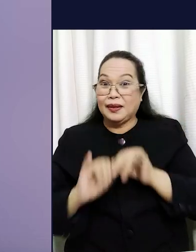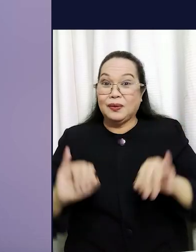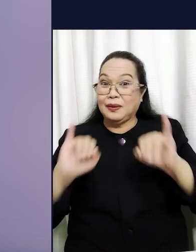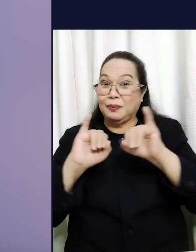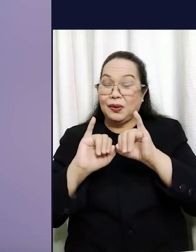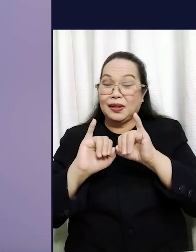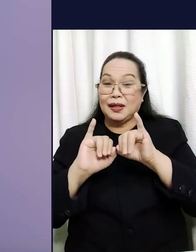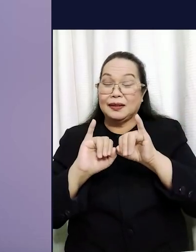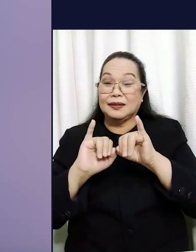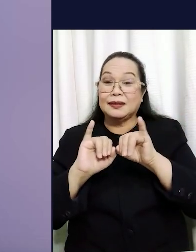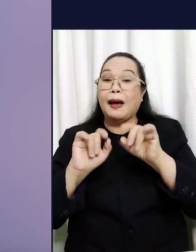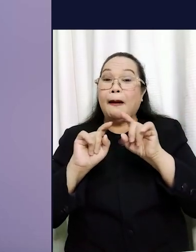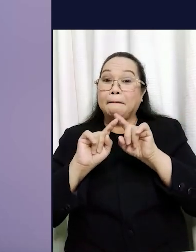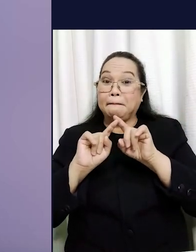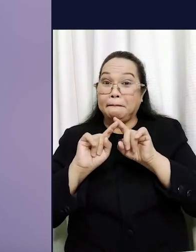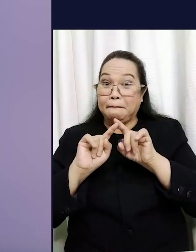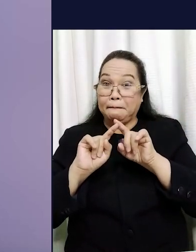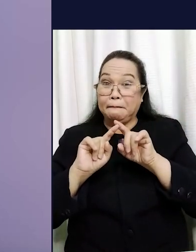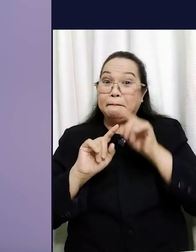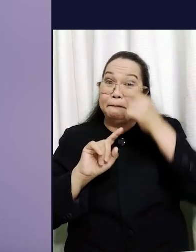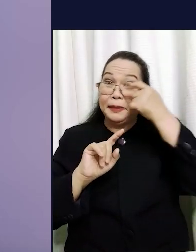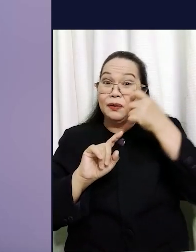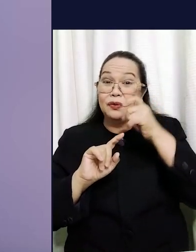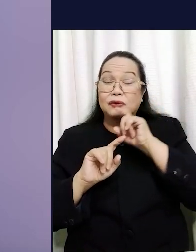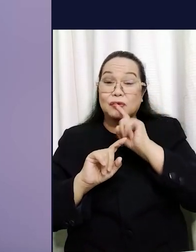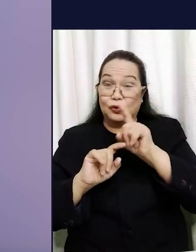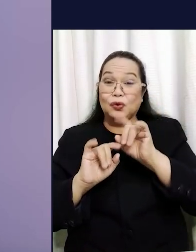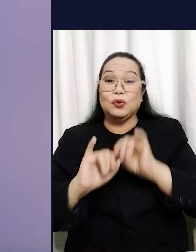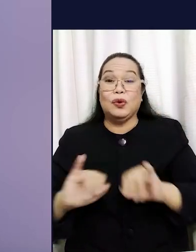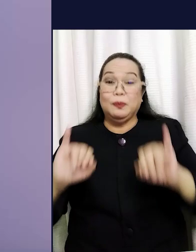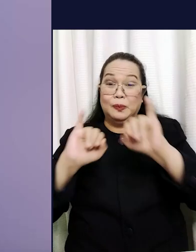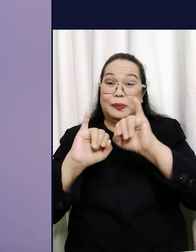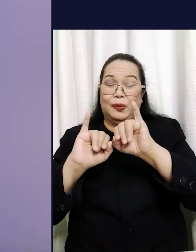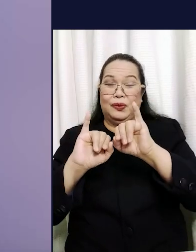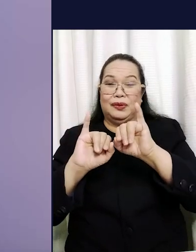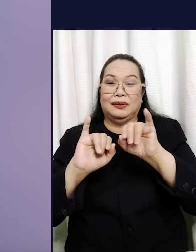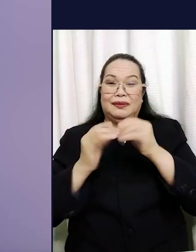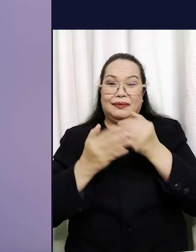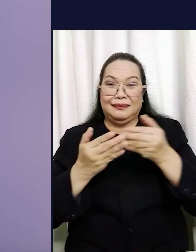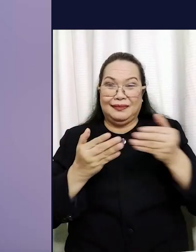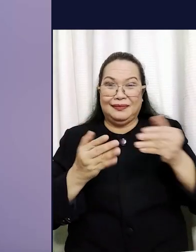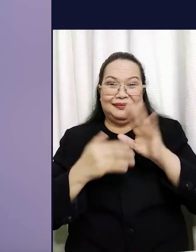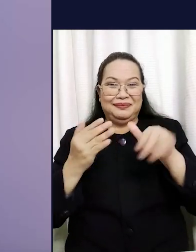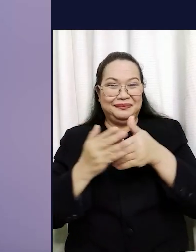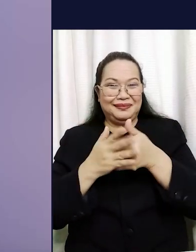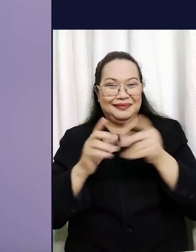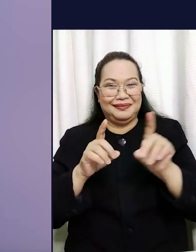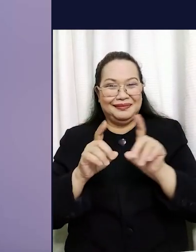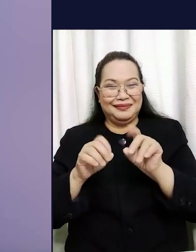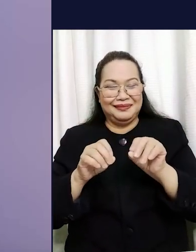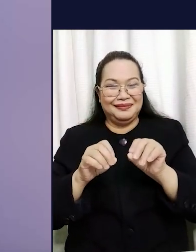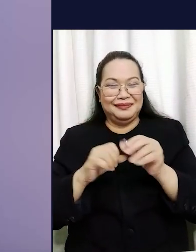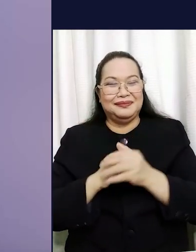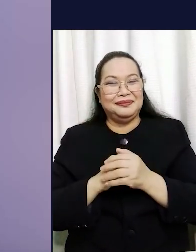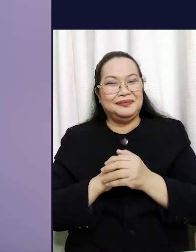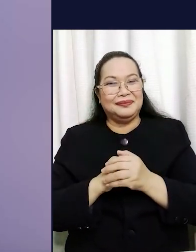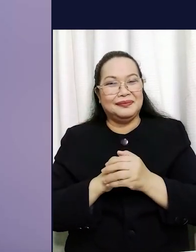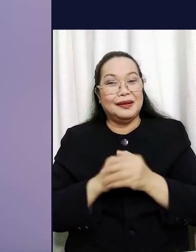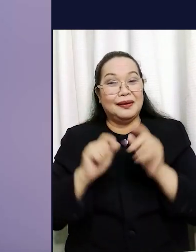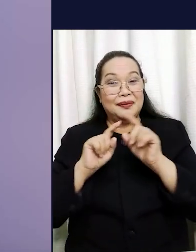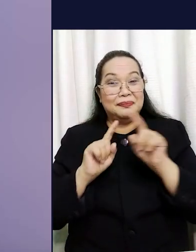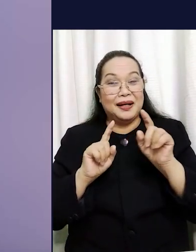Marahil marami po tayong magagaling magturo and we thank God for that. Marami ho tayong mga ginawang